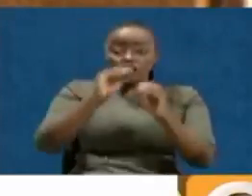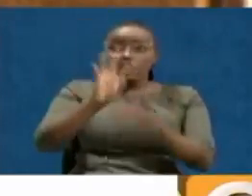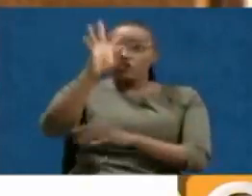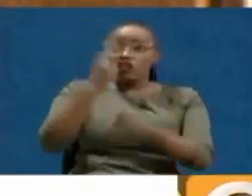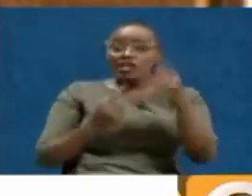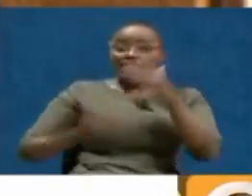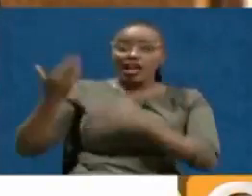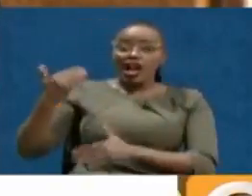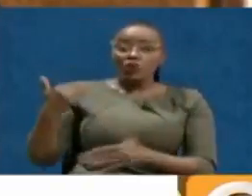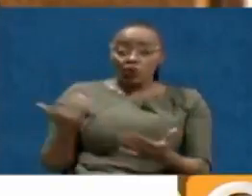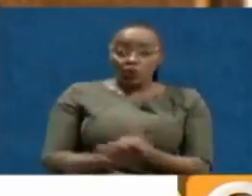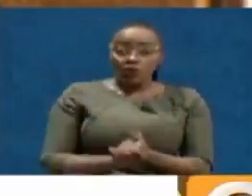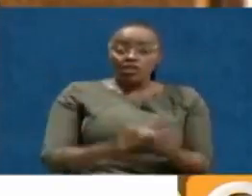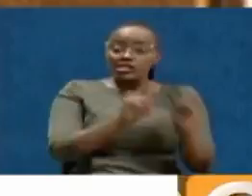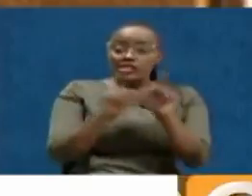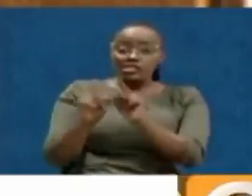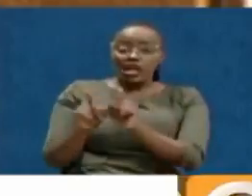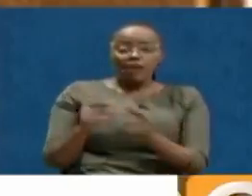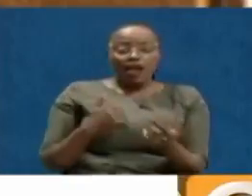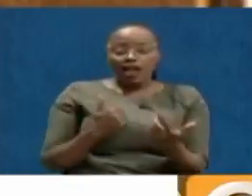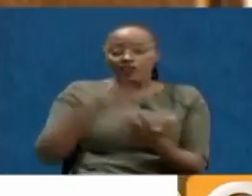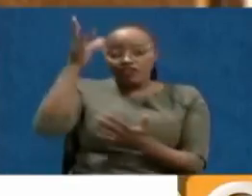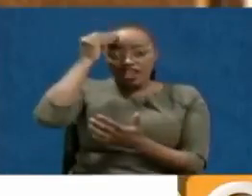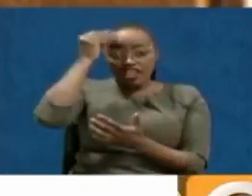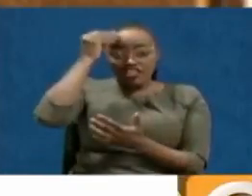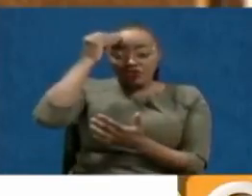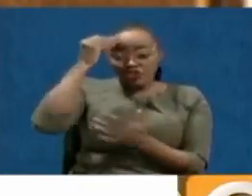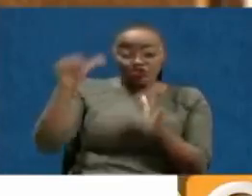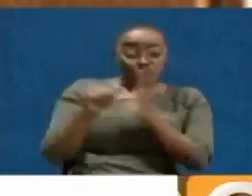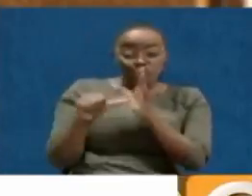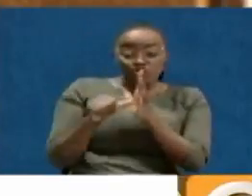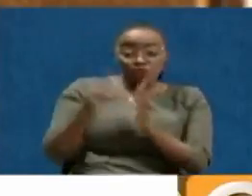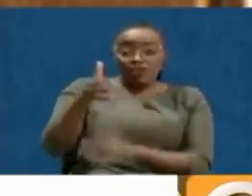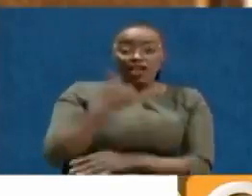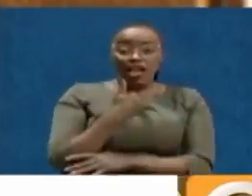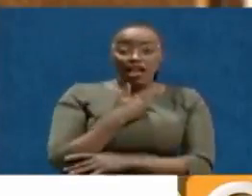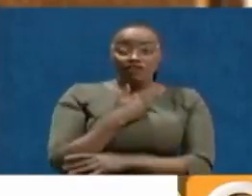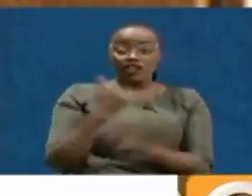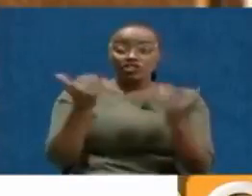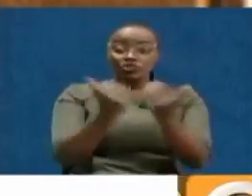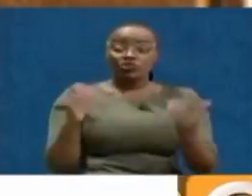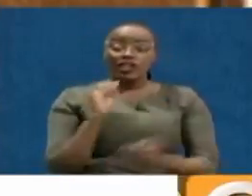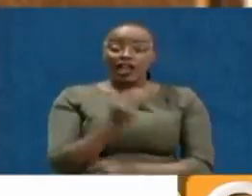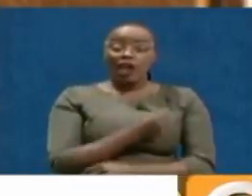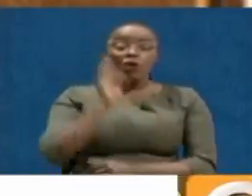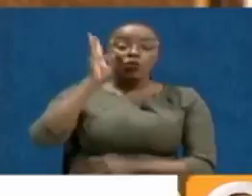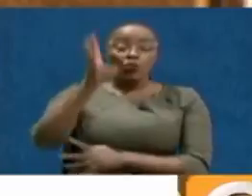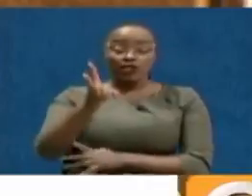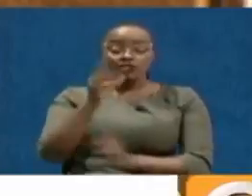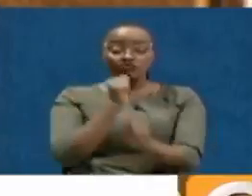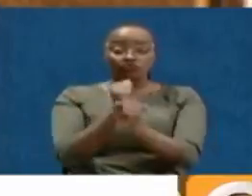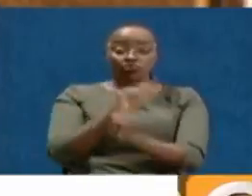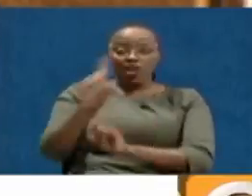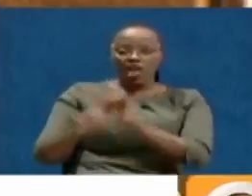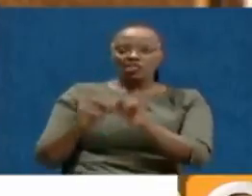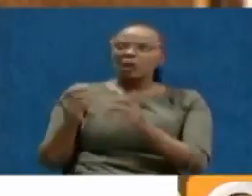4 years ago, our examination issues were in shambles. And now that our children are going to be doing exams